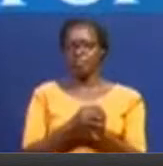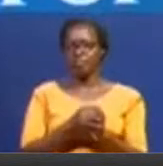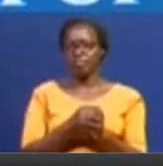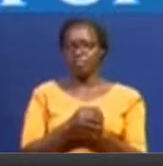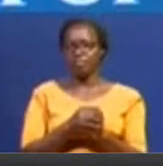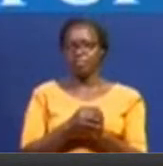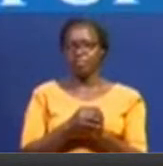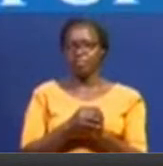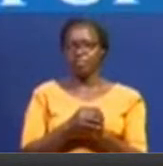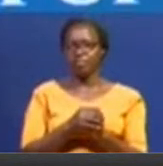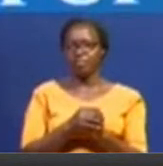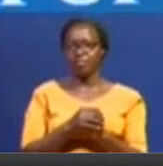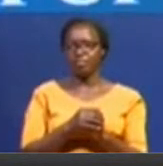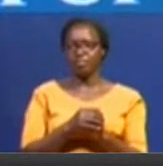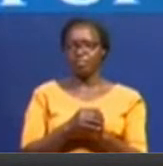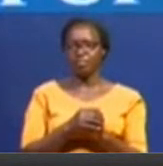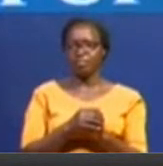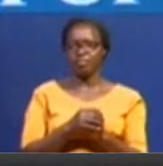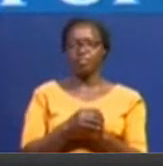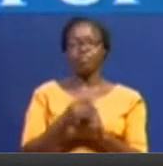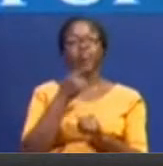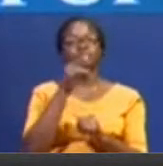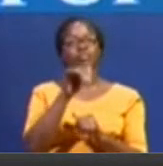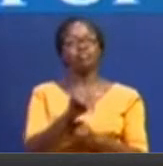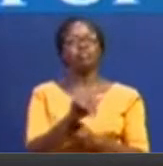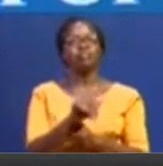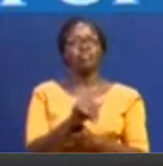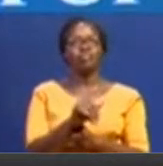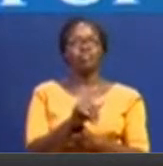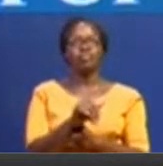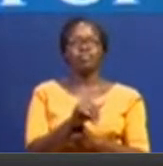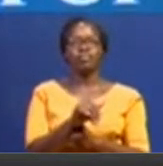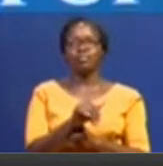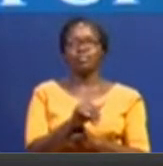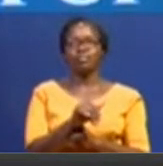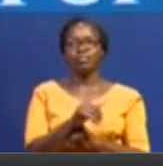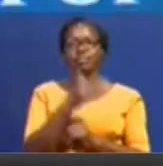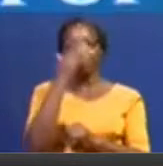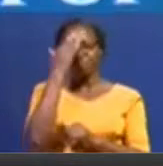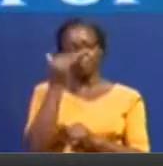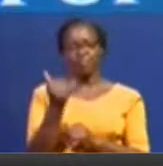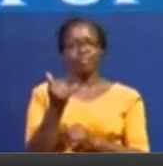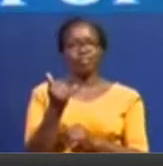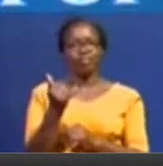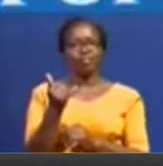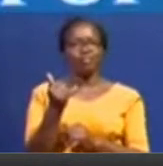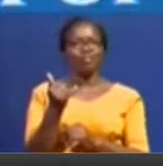lawyer. And you did mention that it's because